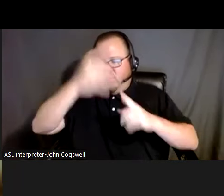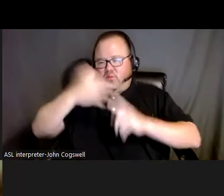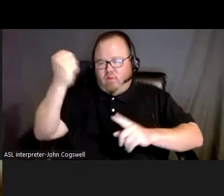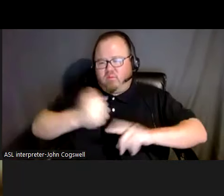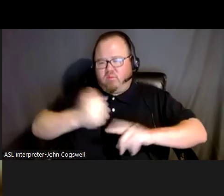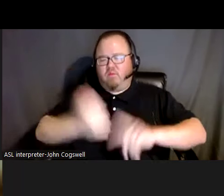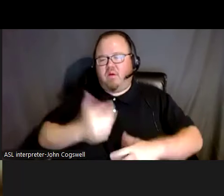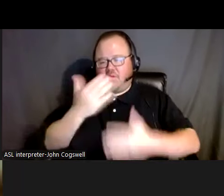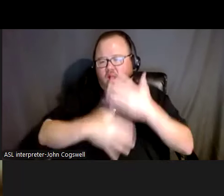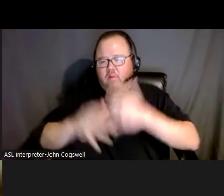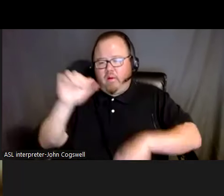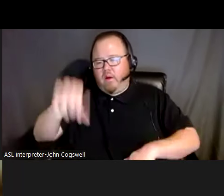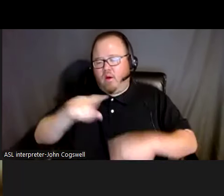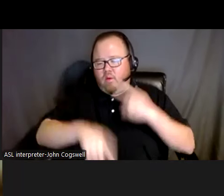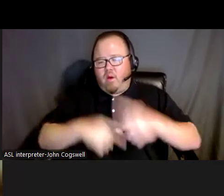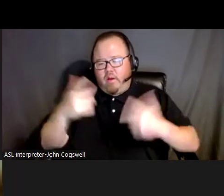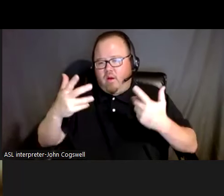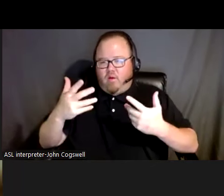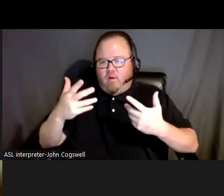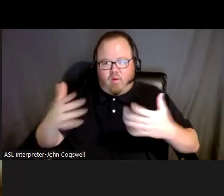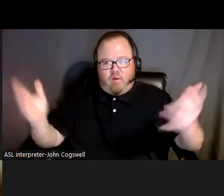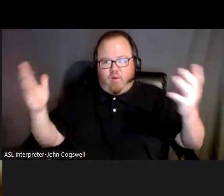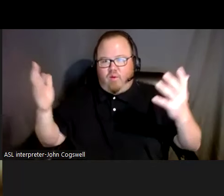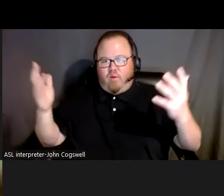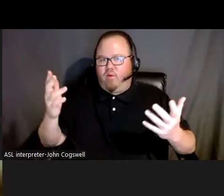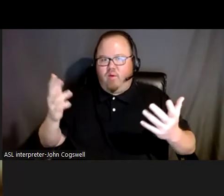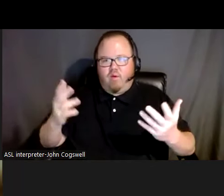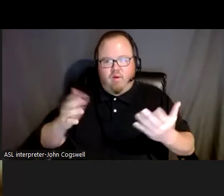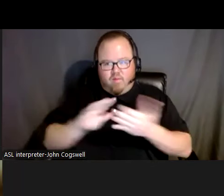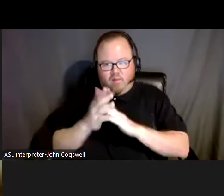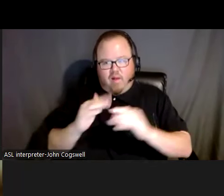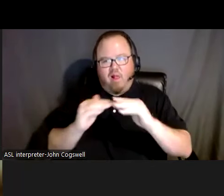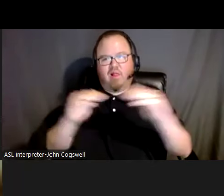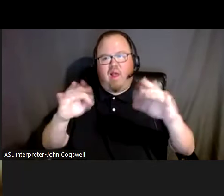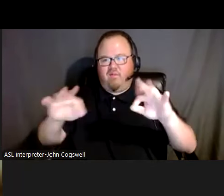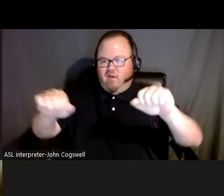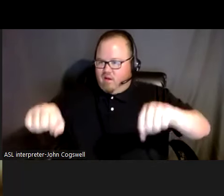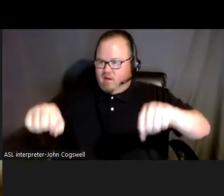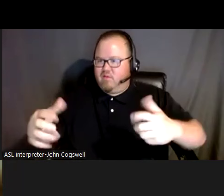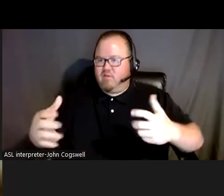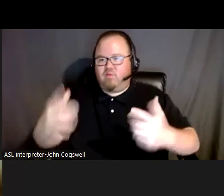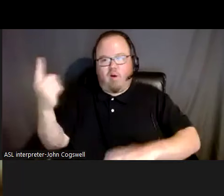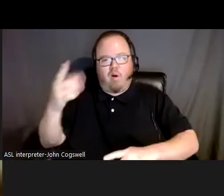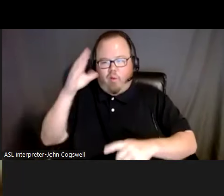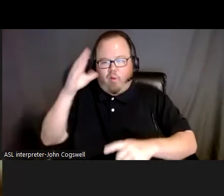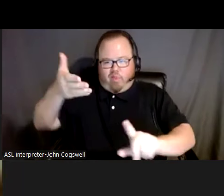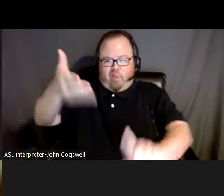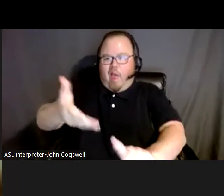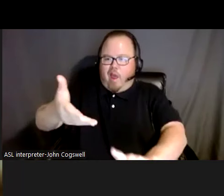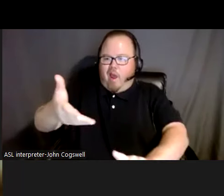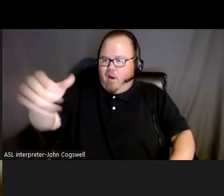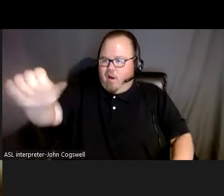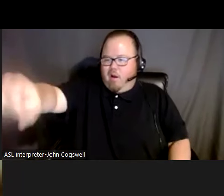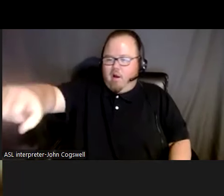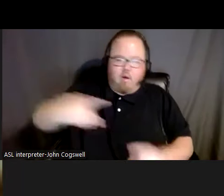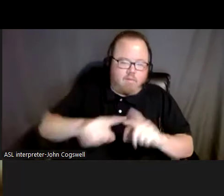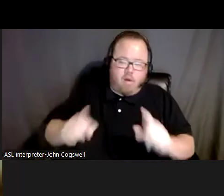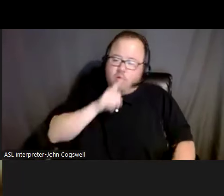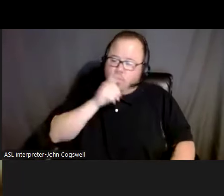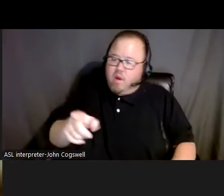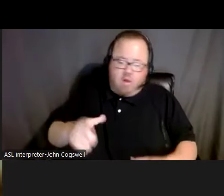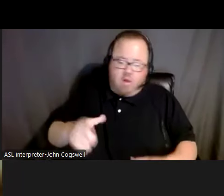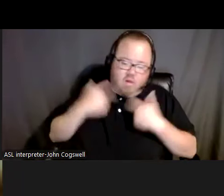will argue that yeah, once you've opened that door, you've created a level of capability that will always exist. The reality is that